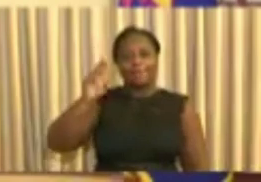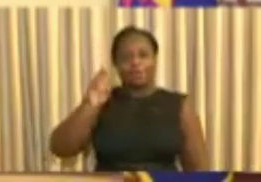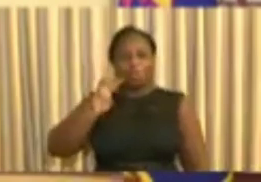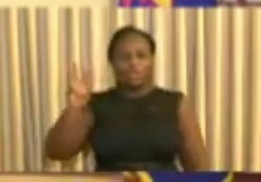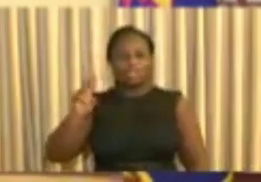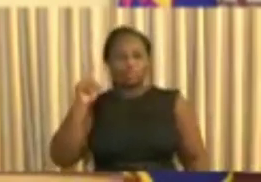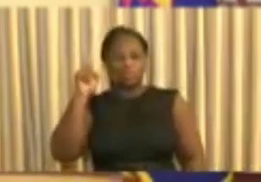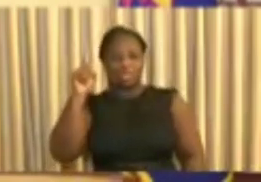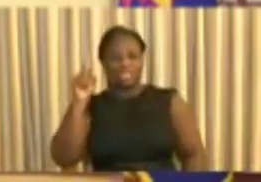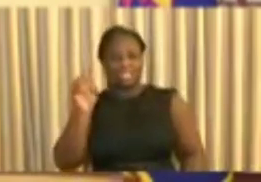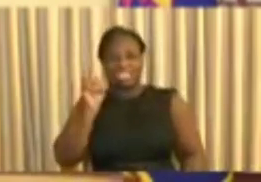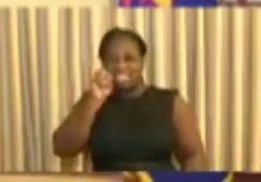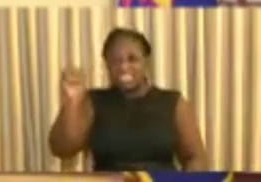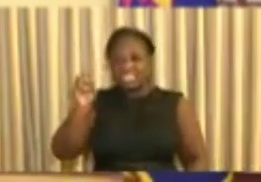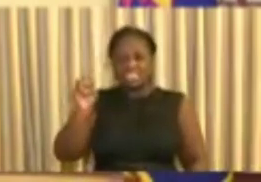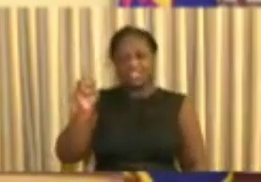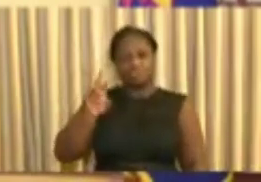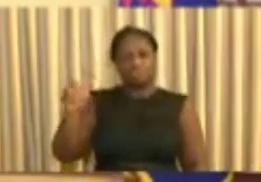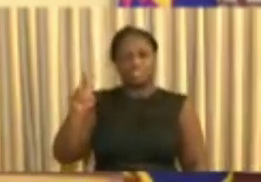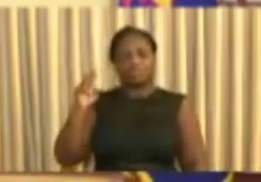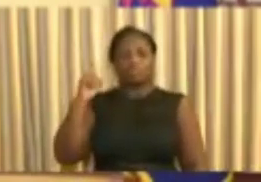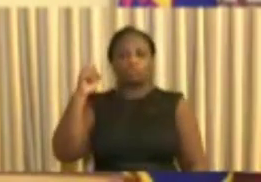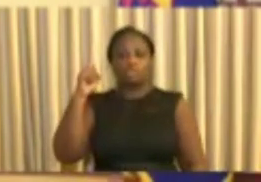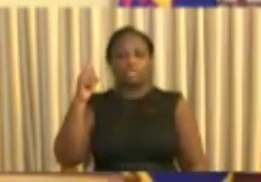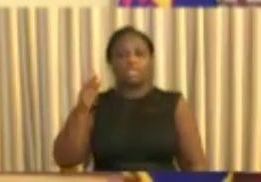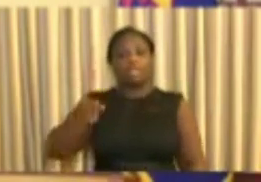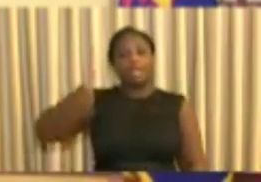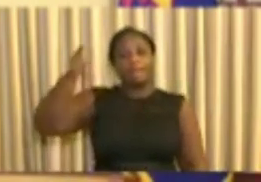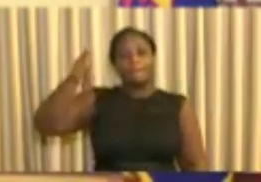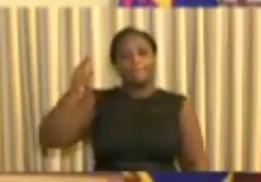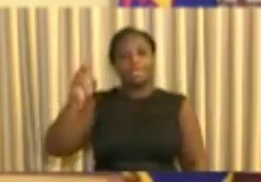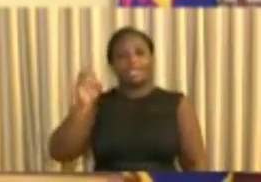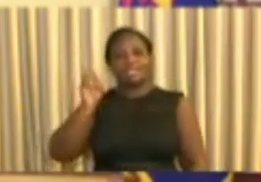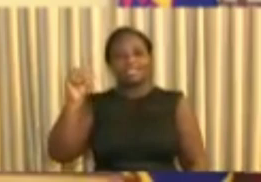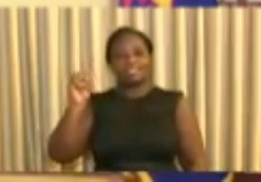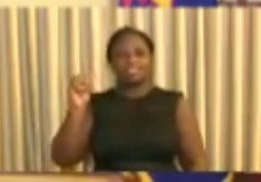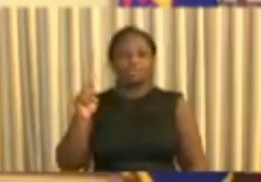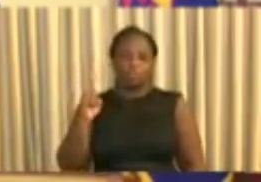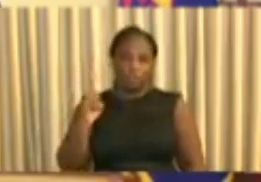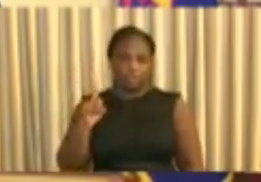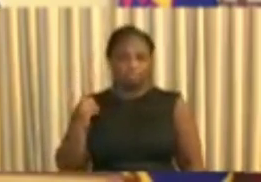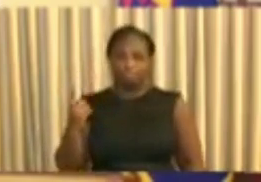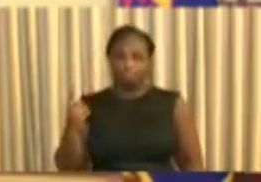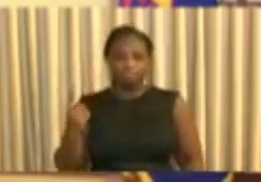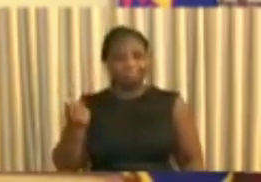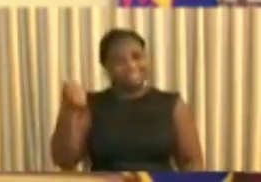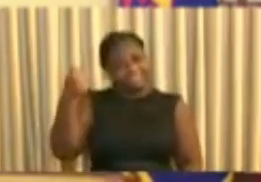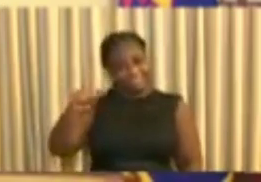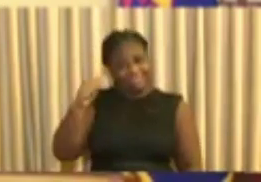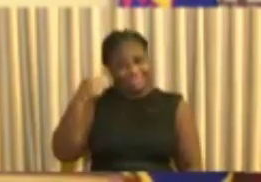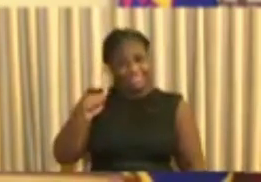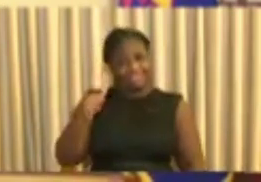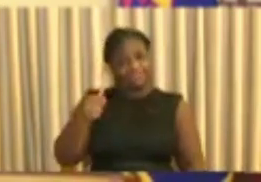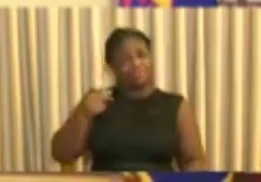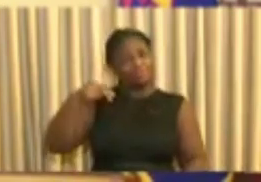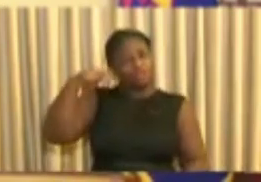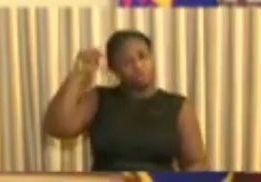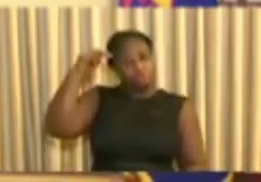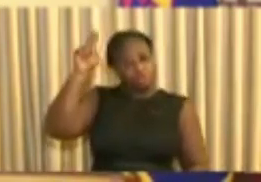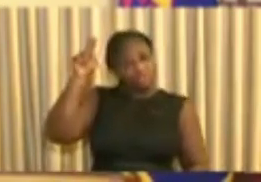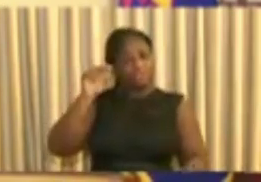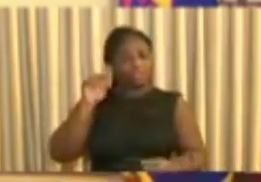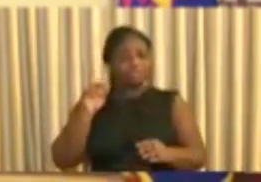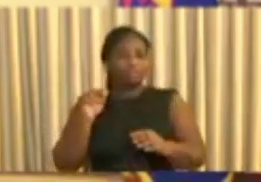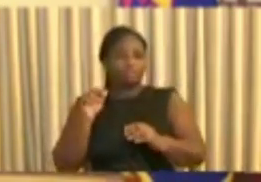1, Eastern region 1, and Upper East region 1. The 10 from the Northern